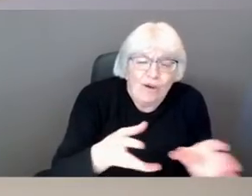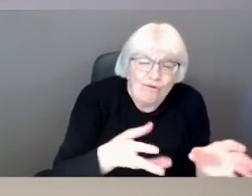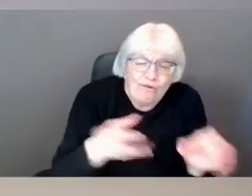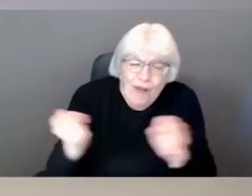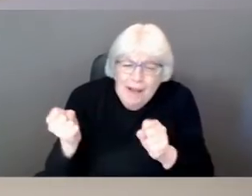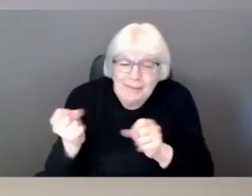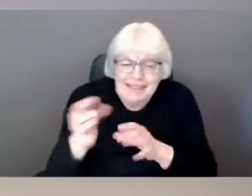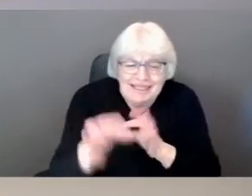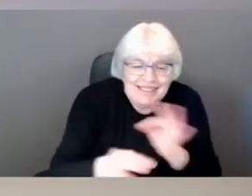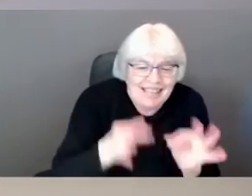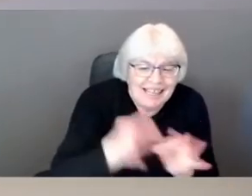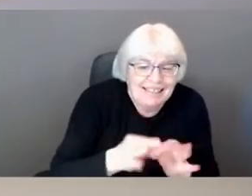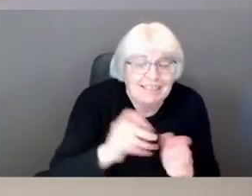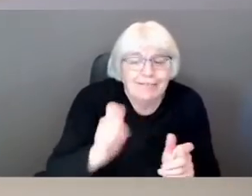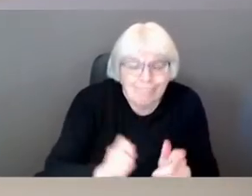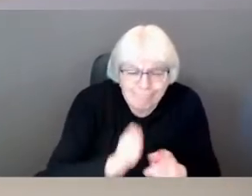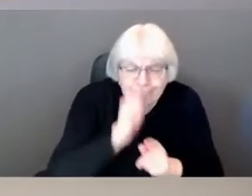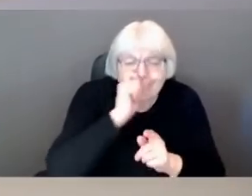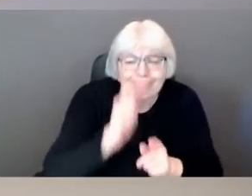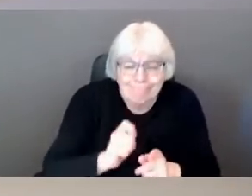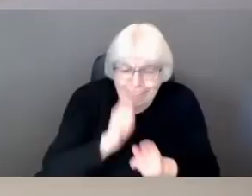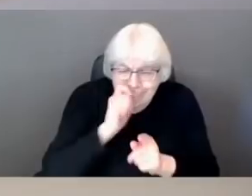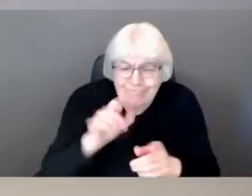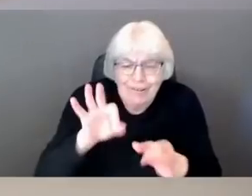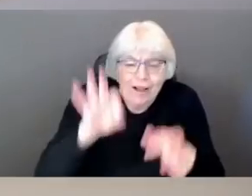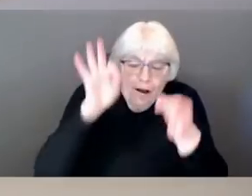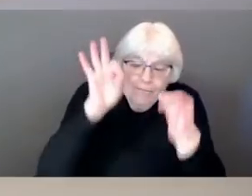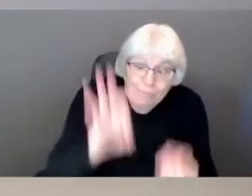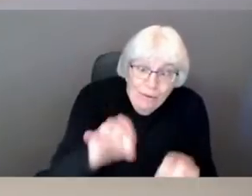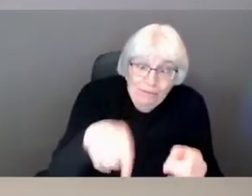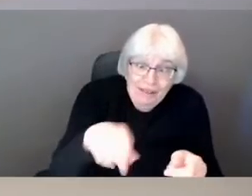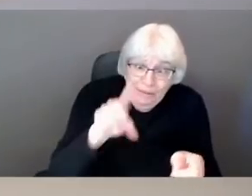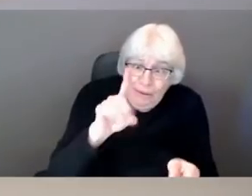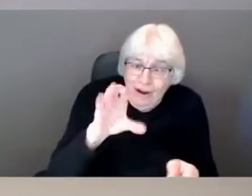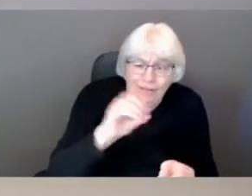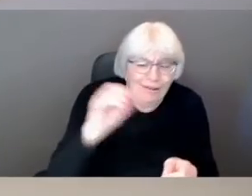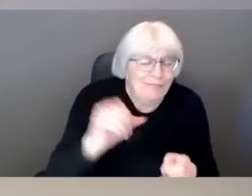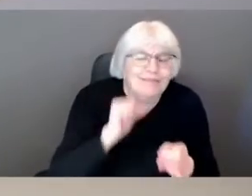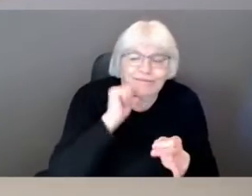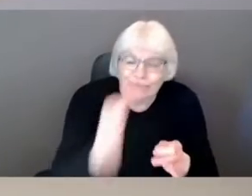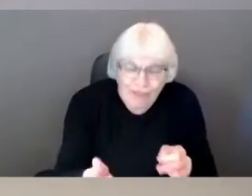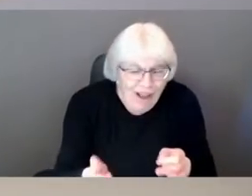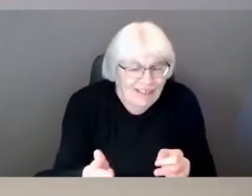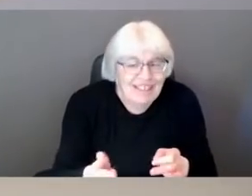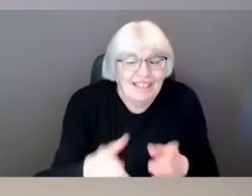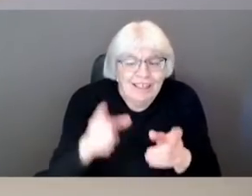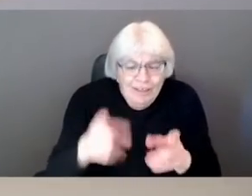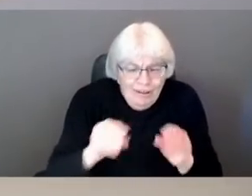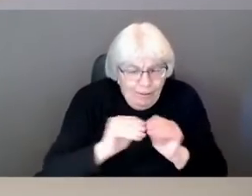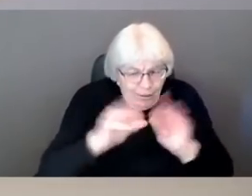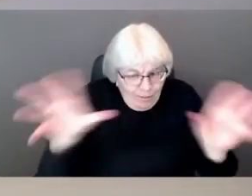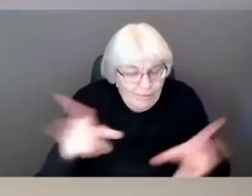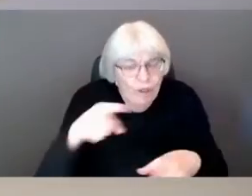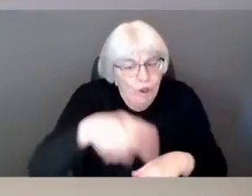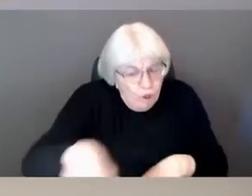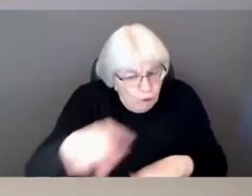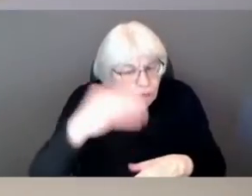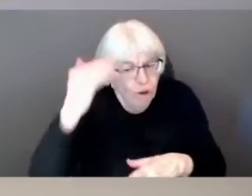those are some sort of general messages, but I am concerned,